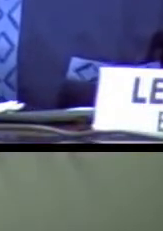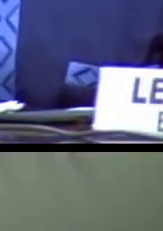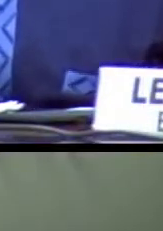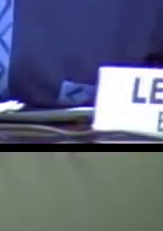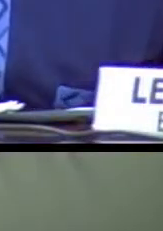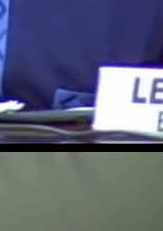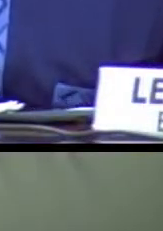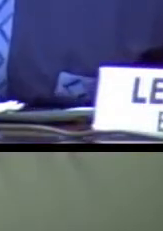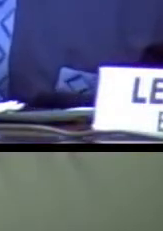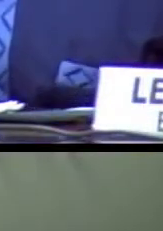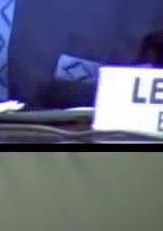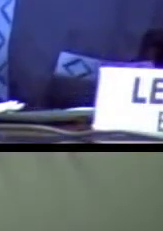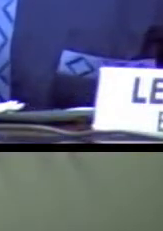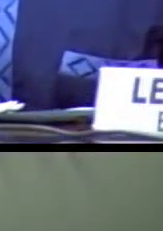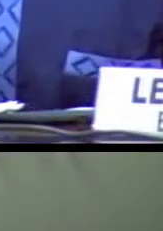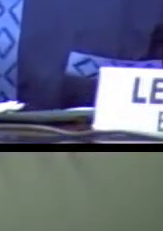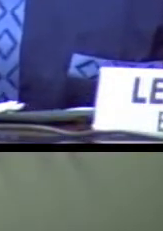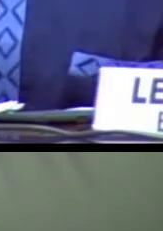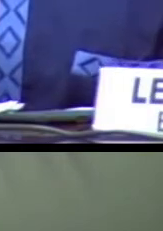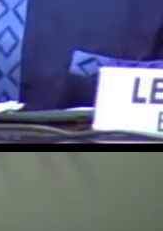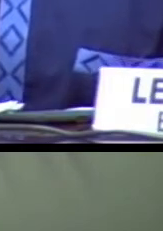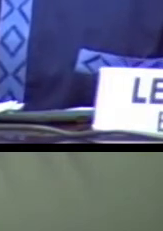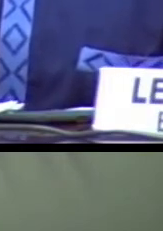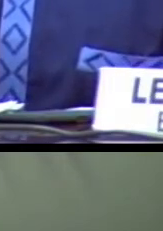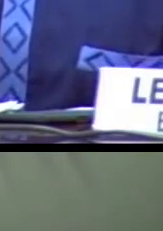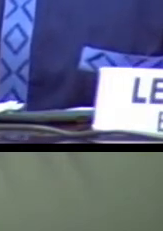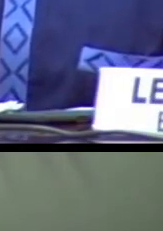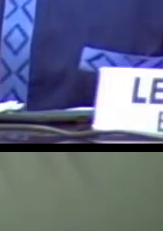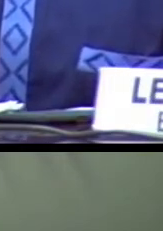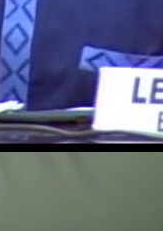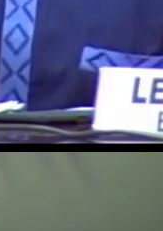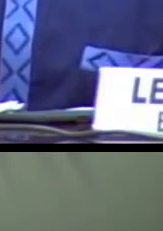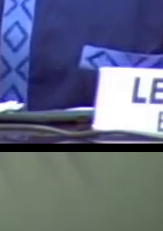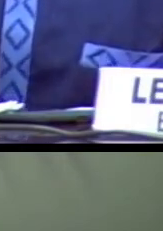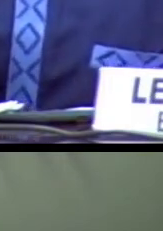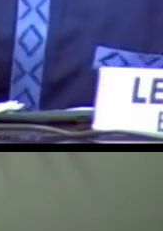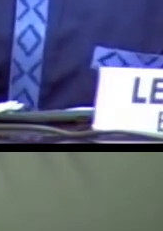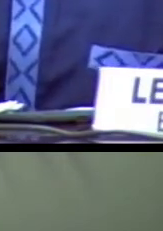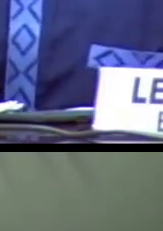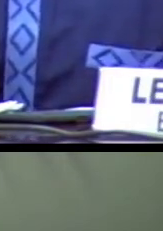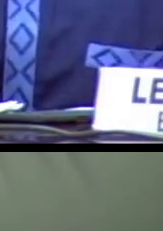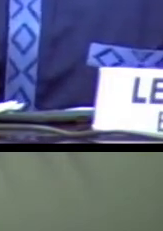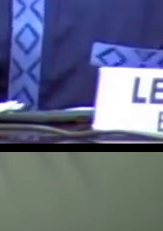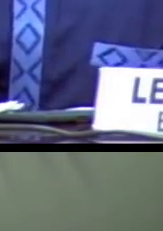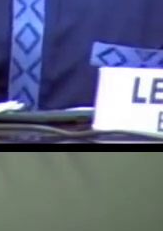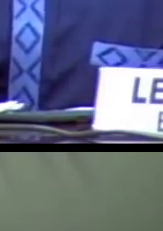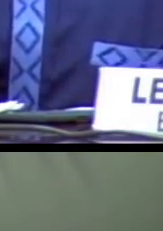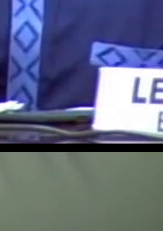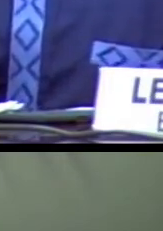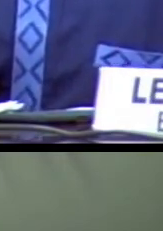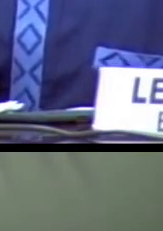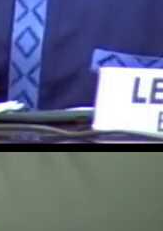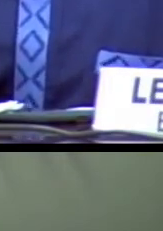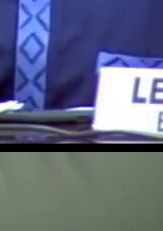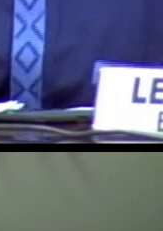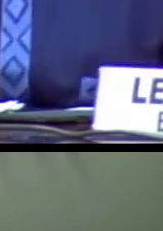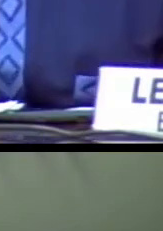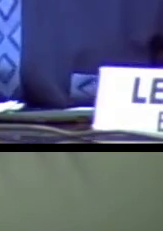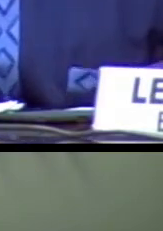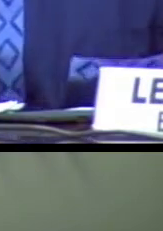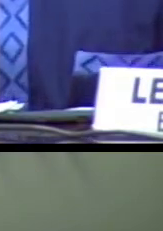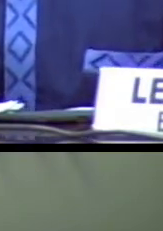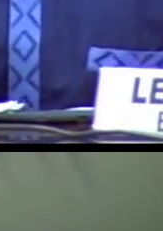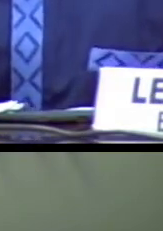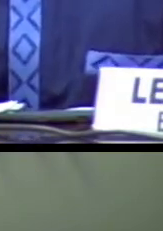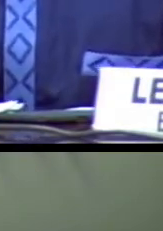And Mr. Jallow, help us to come to a conclusion, just like we did before the break. Mr. Jallow, yes,